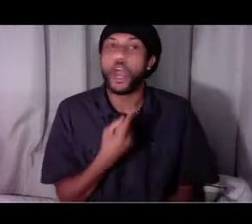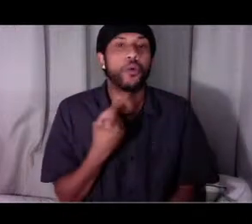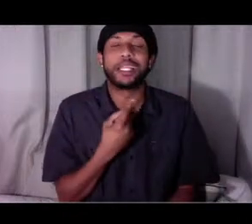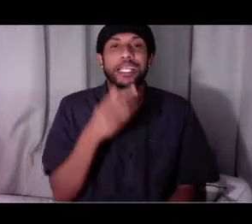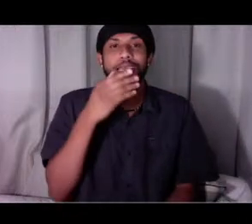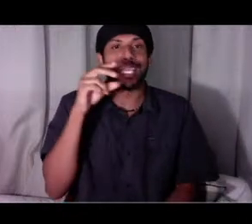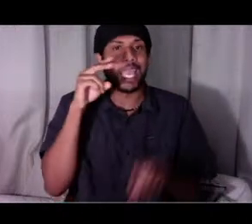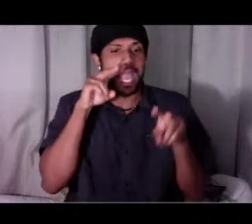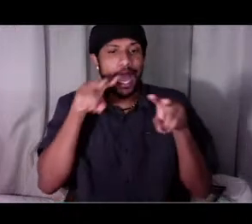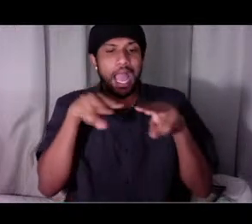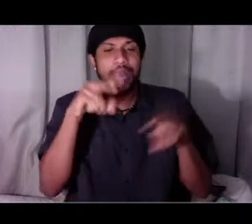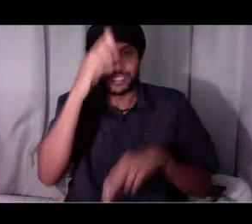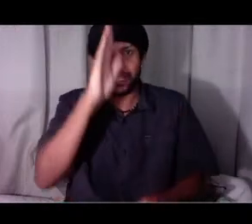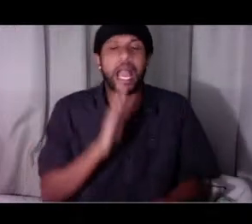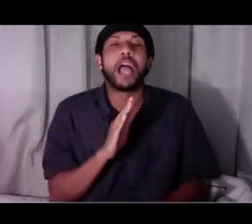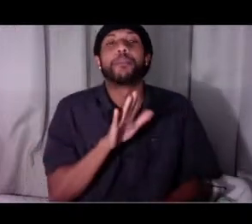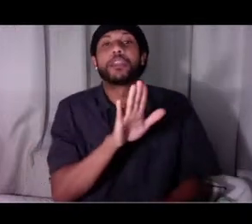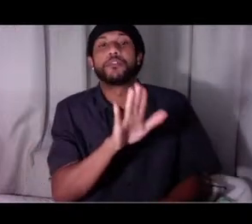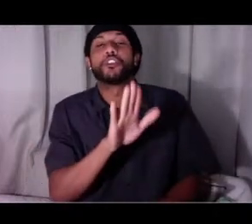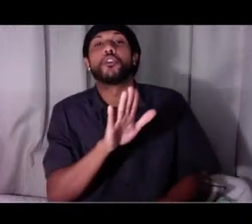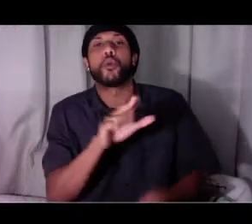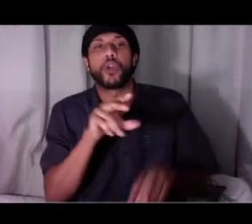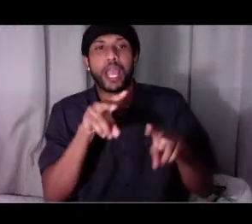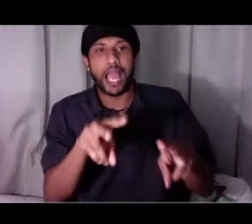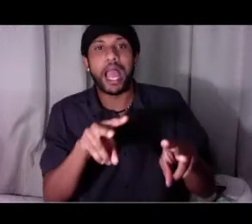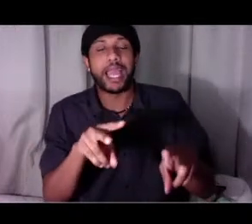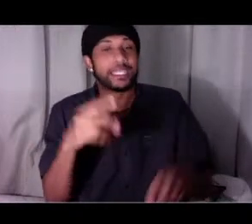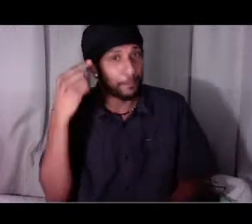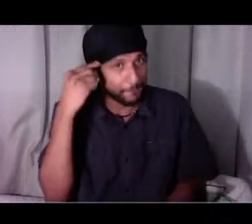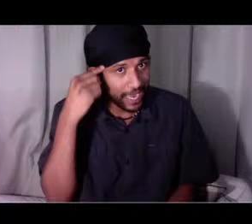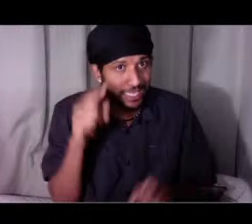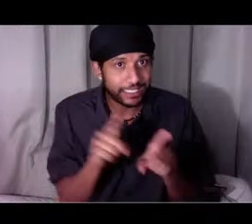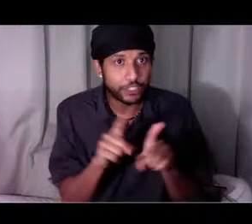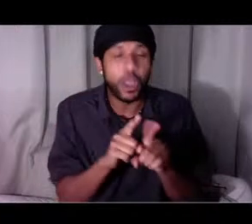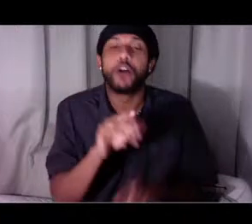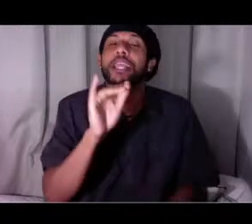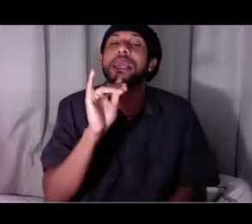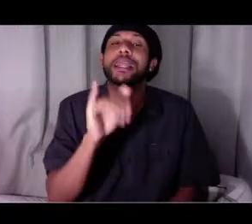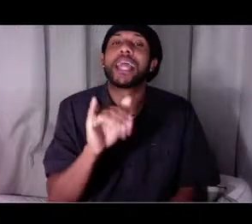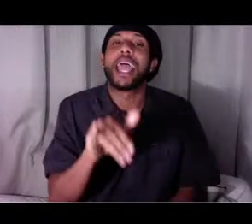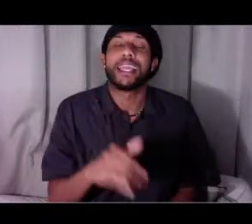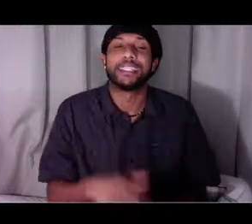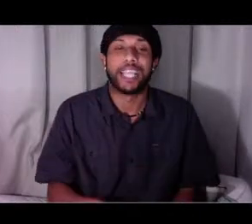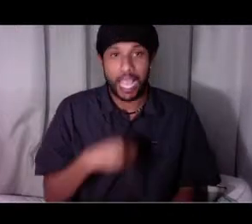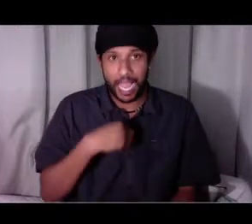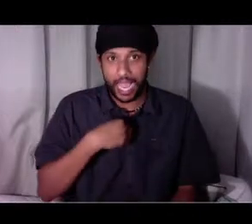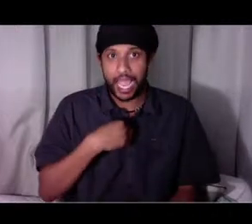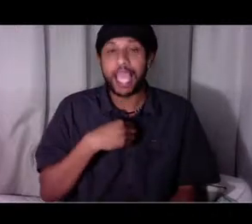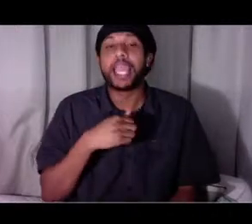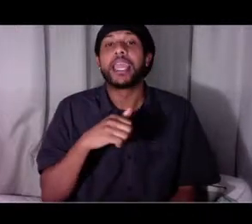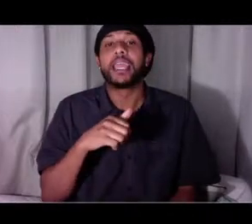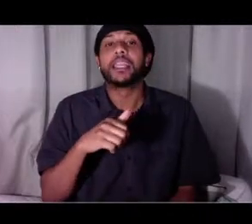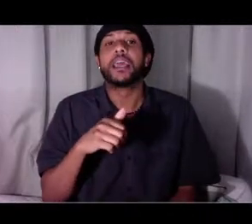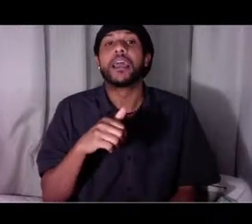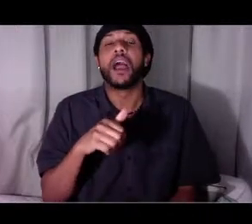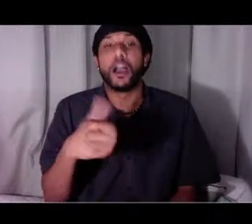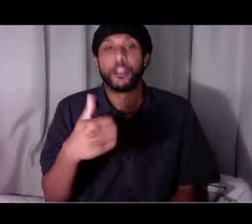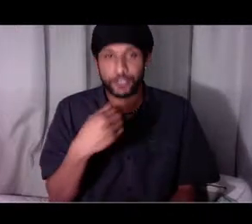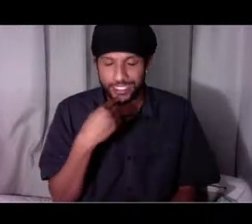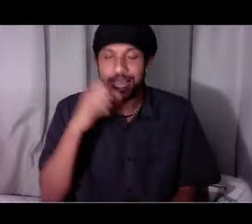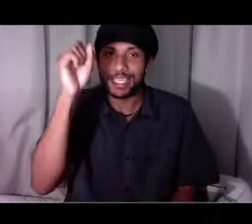of God but in your eyes and in their own eyes and Minds as well to that I and others I say a resounding